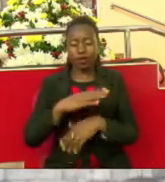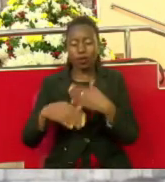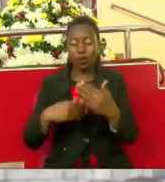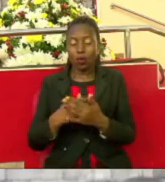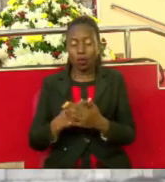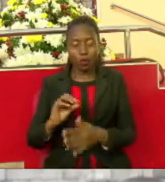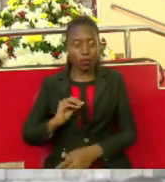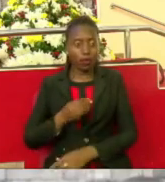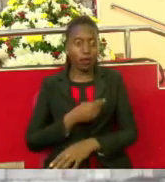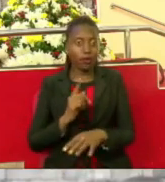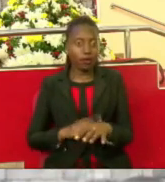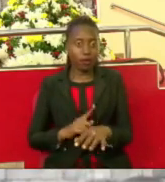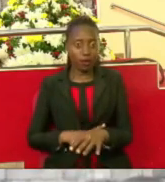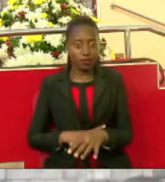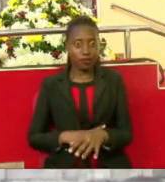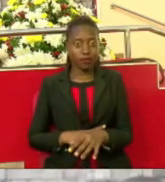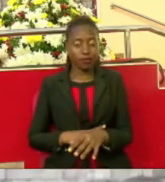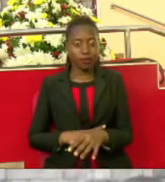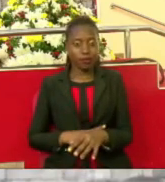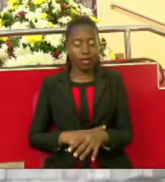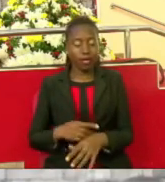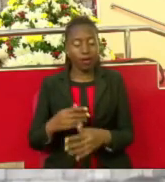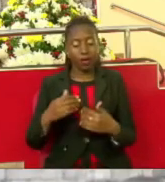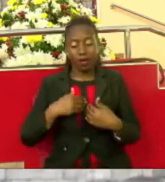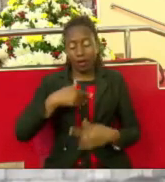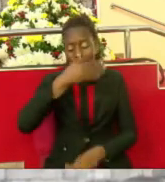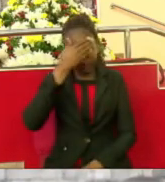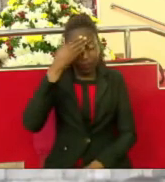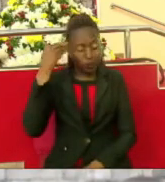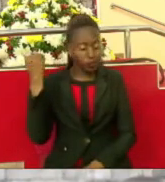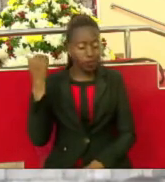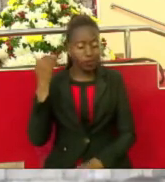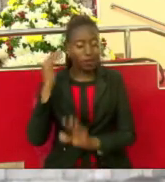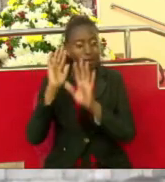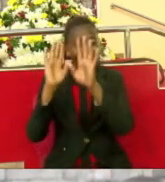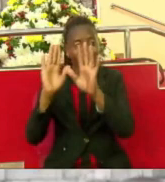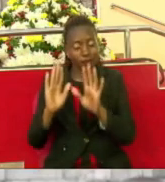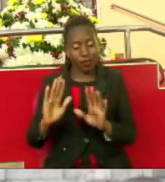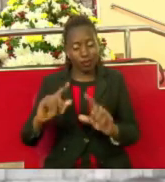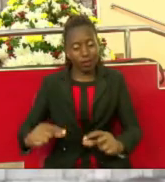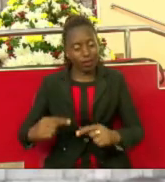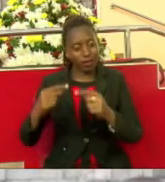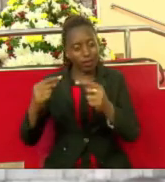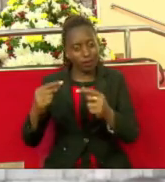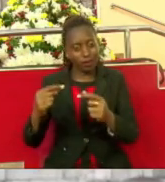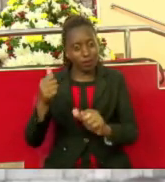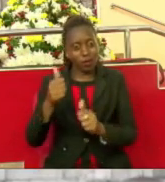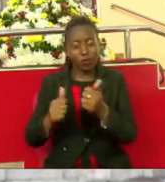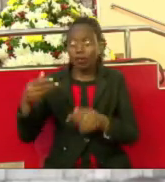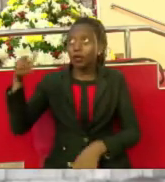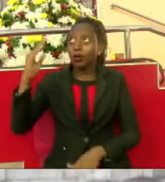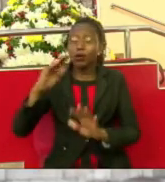tunayapenda sana yamechukua muda wetu wote. And we have forgotten the one important gift that God gave to us. Na tumesahau kitu ambacho